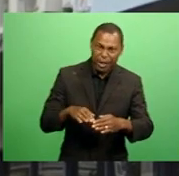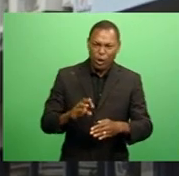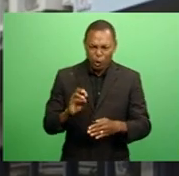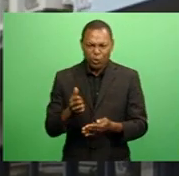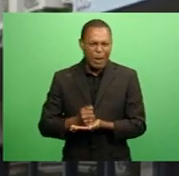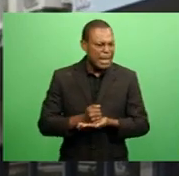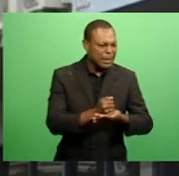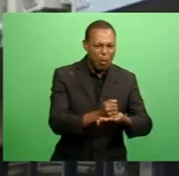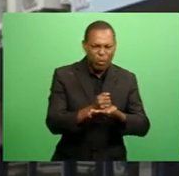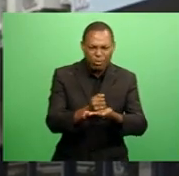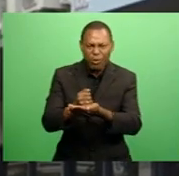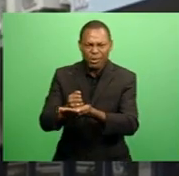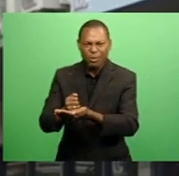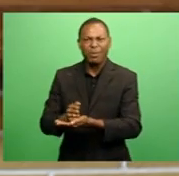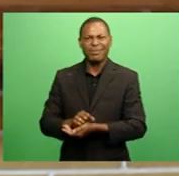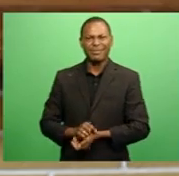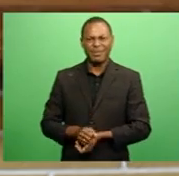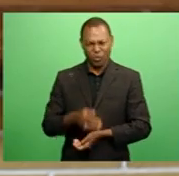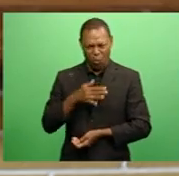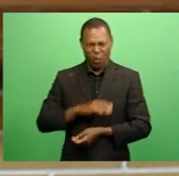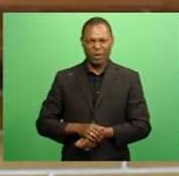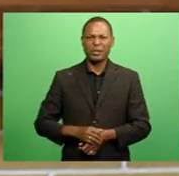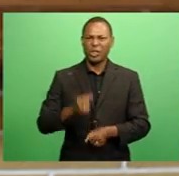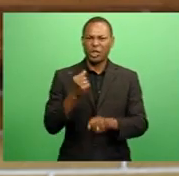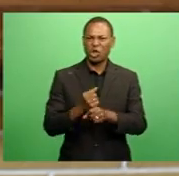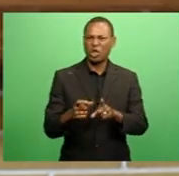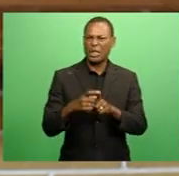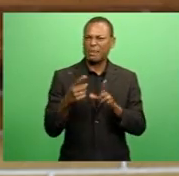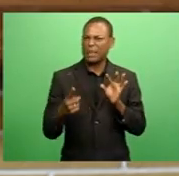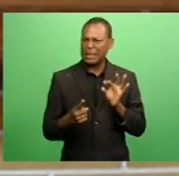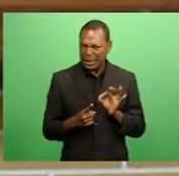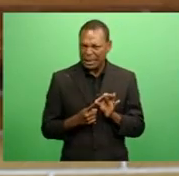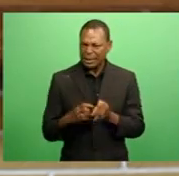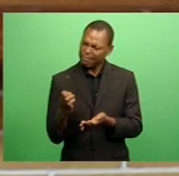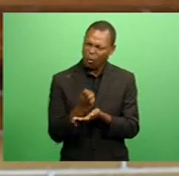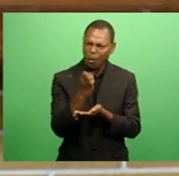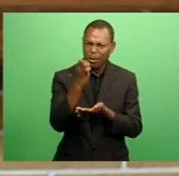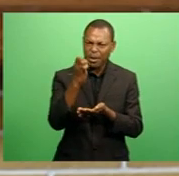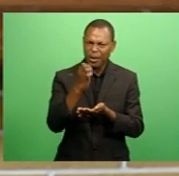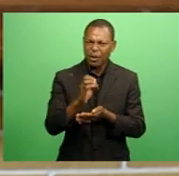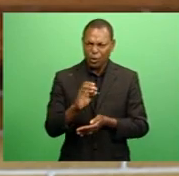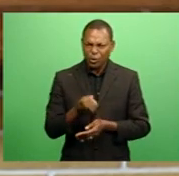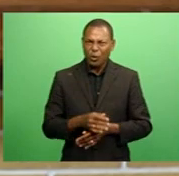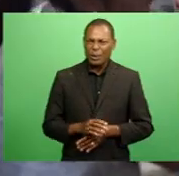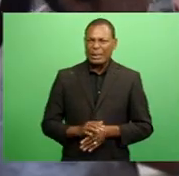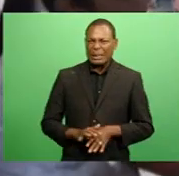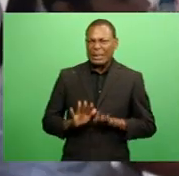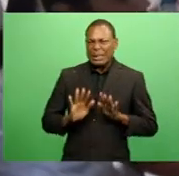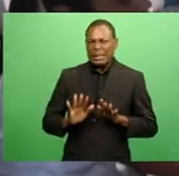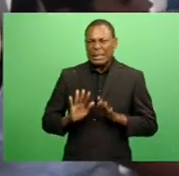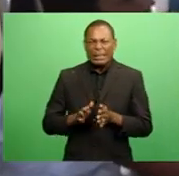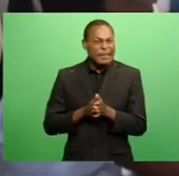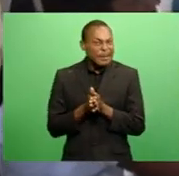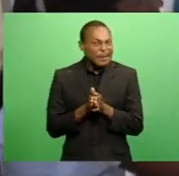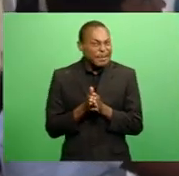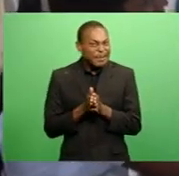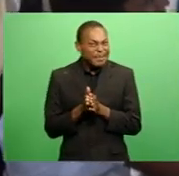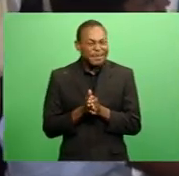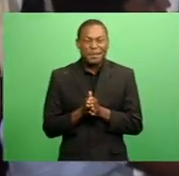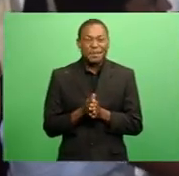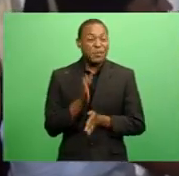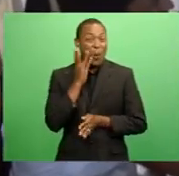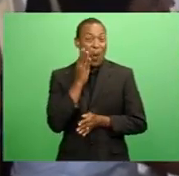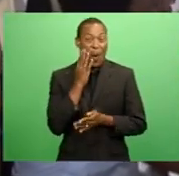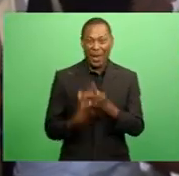tourism sector towards the growth of our GDP, towards our economy. And that's we're looking forward. We're really looking forward to that. If that happens, we're